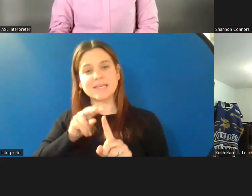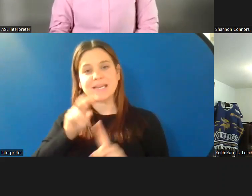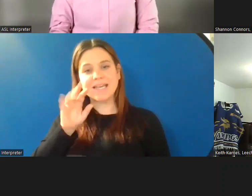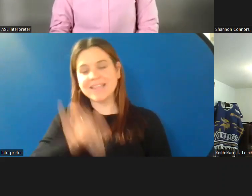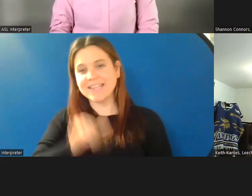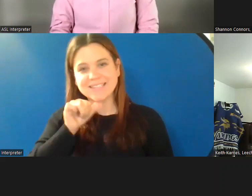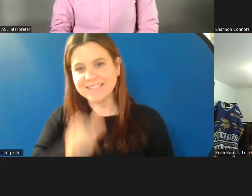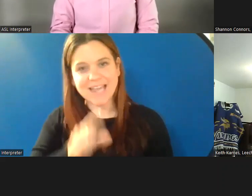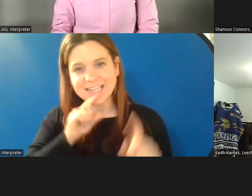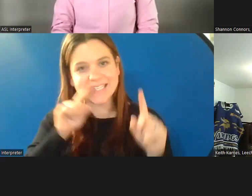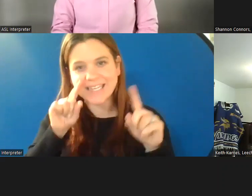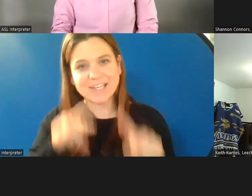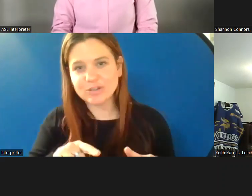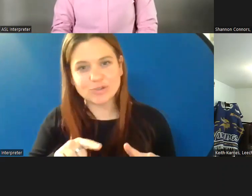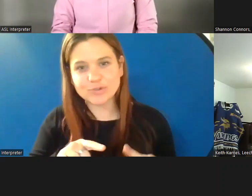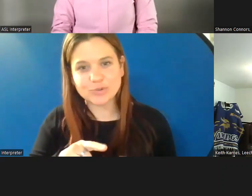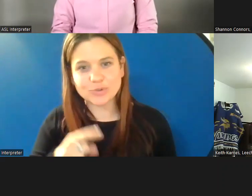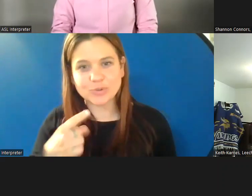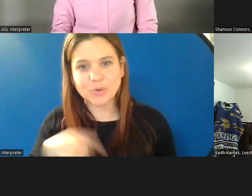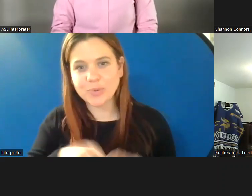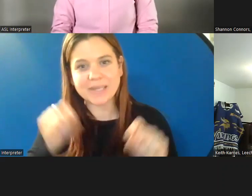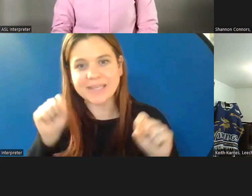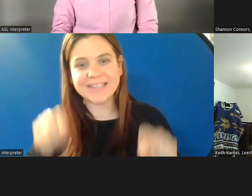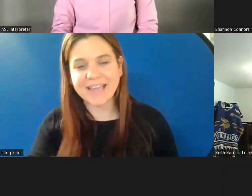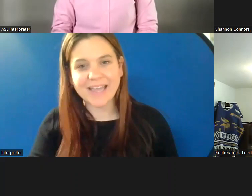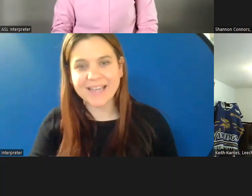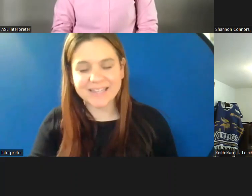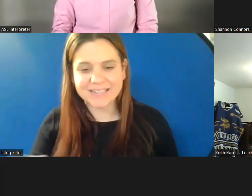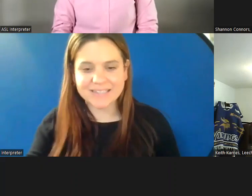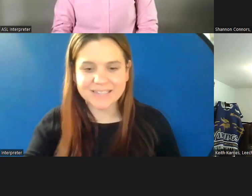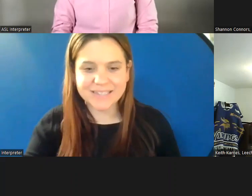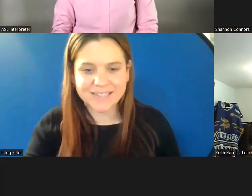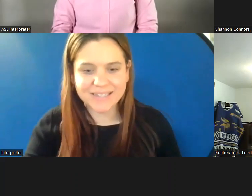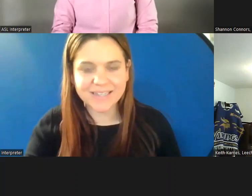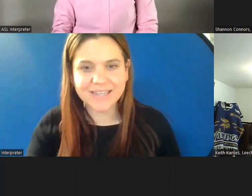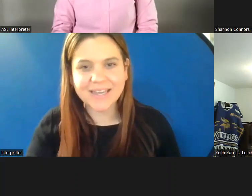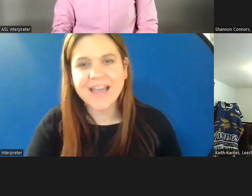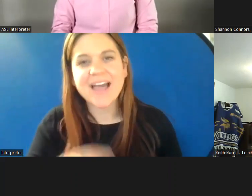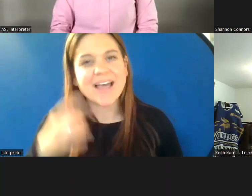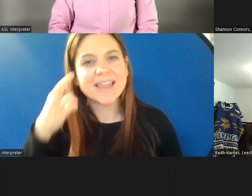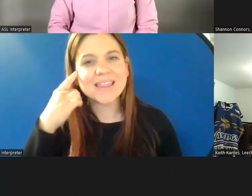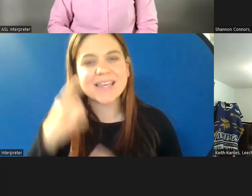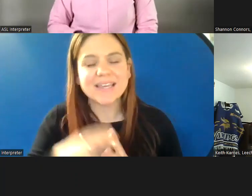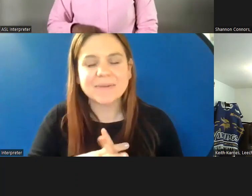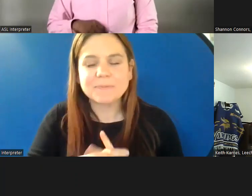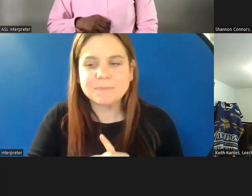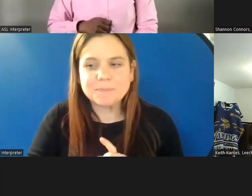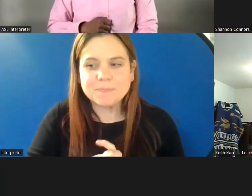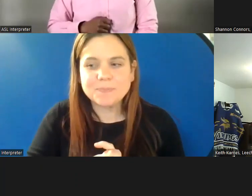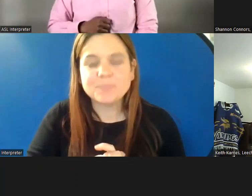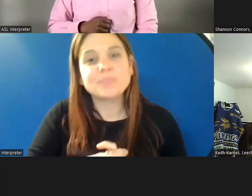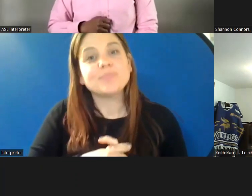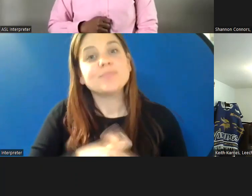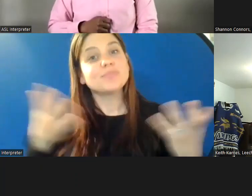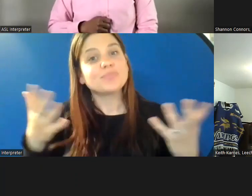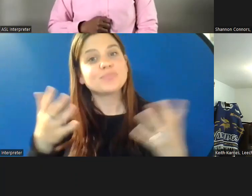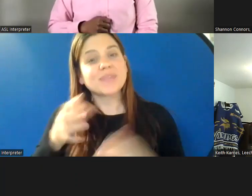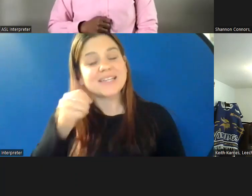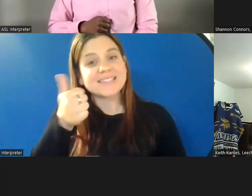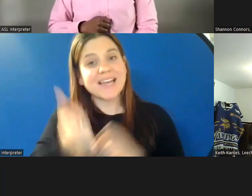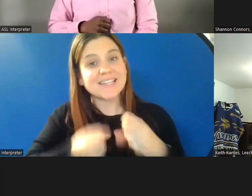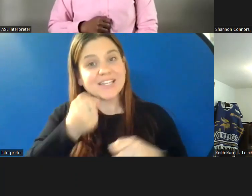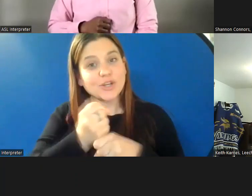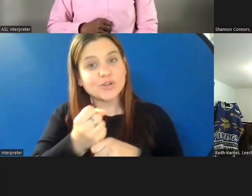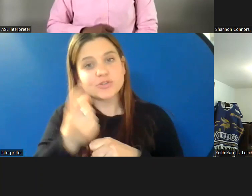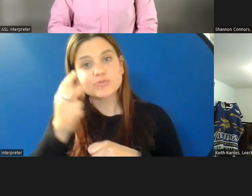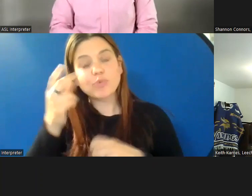give based on the work we're doing with the Hiawatha. I think in 10 years, we can start to answer some of